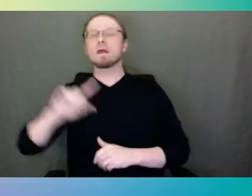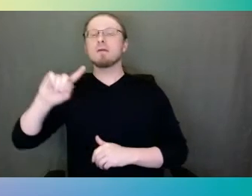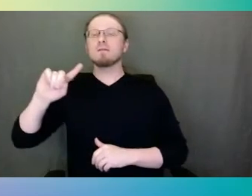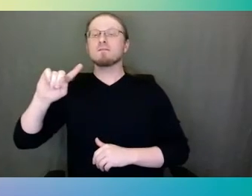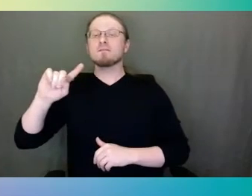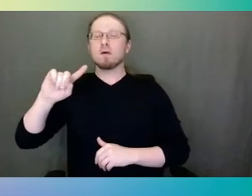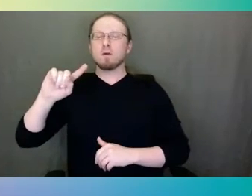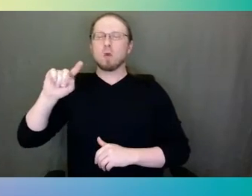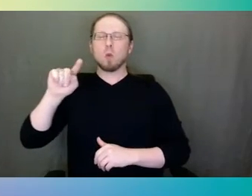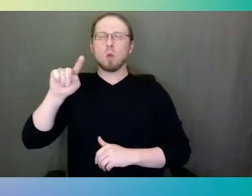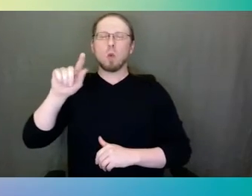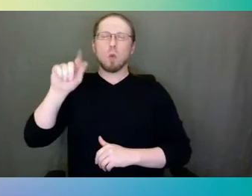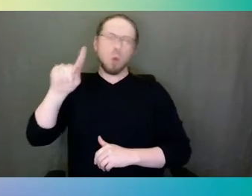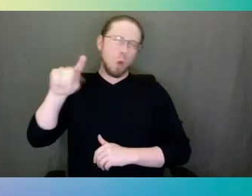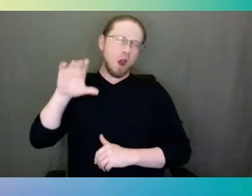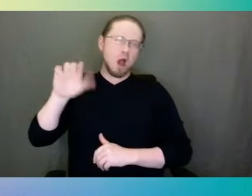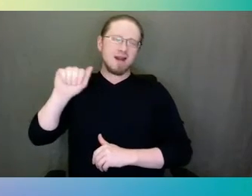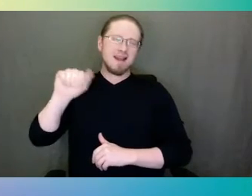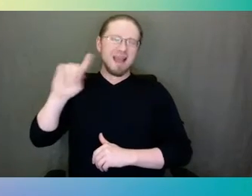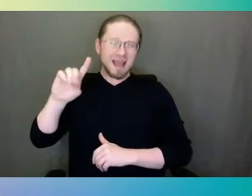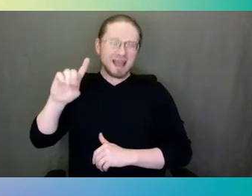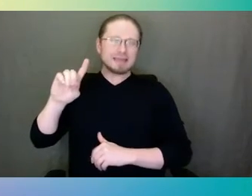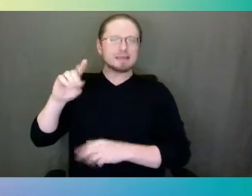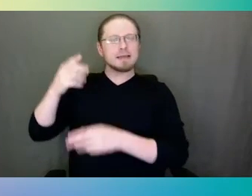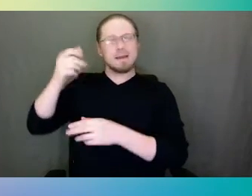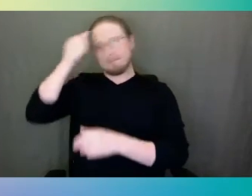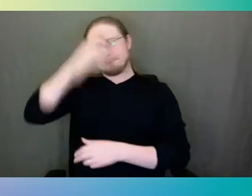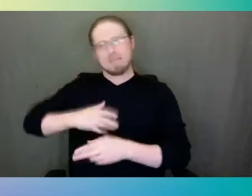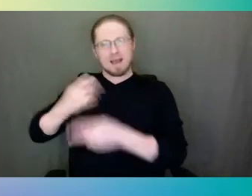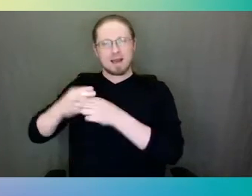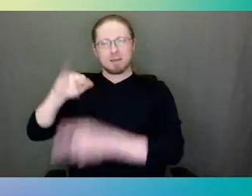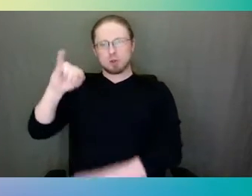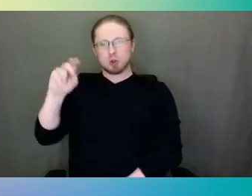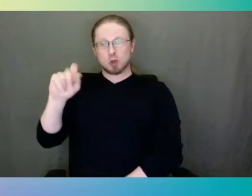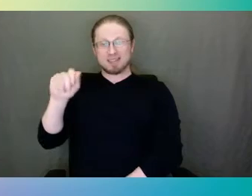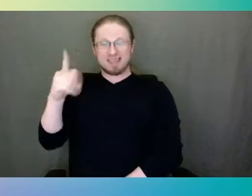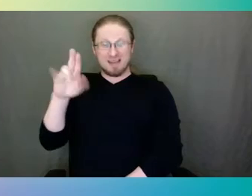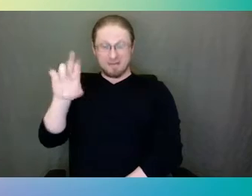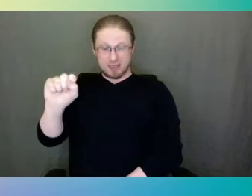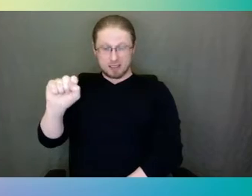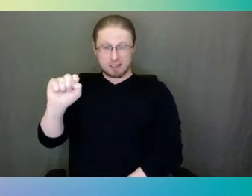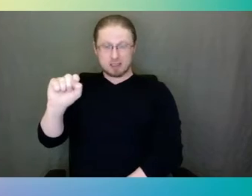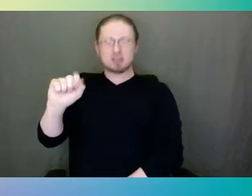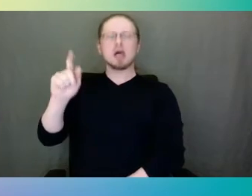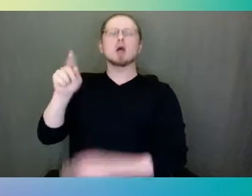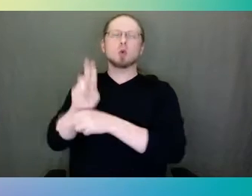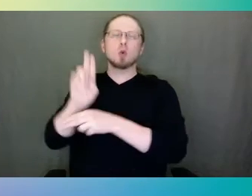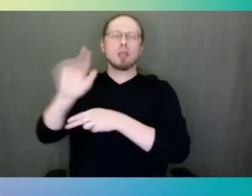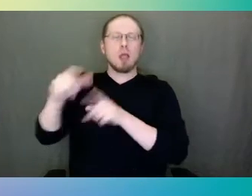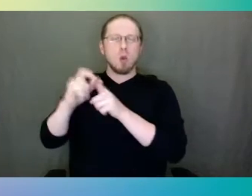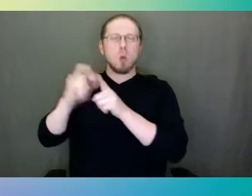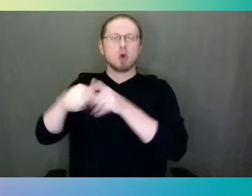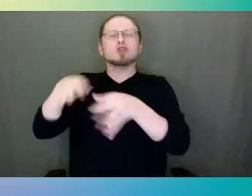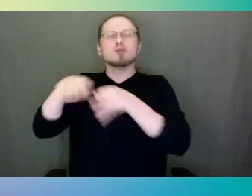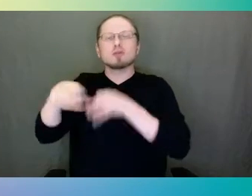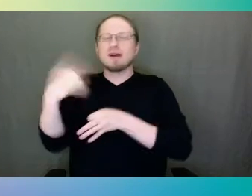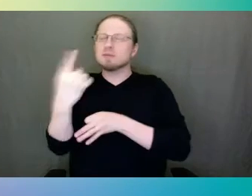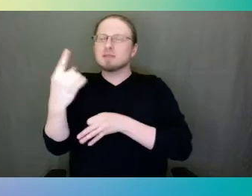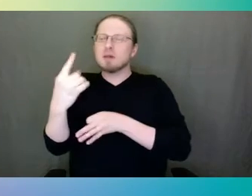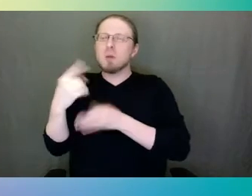Jesus and used the word malakoi to describe a person who is weak in battle and enjoys